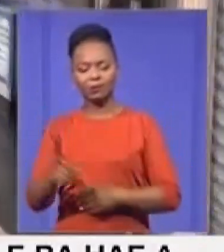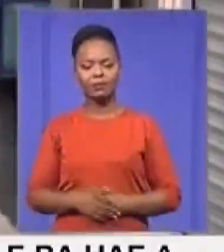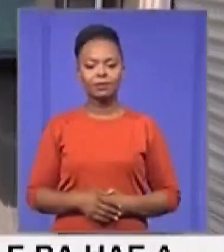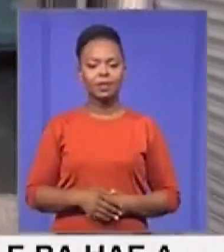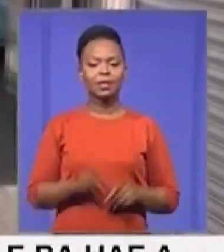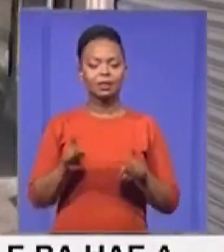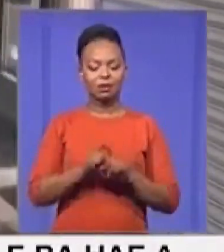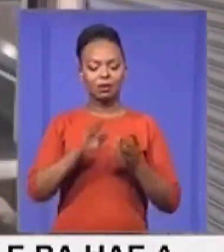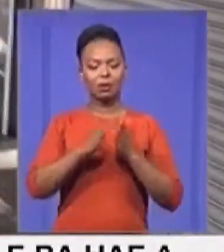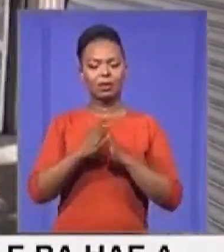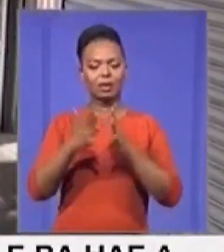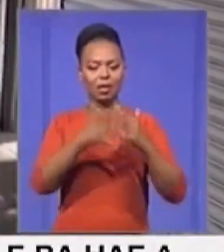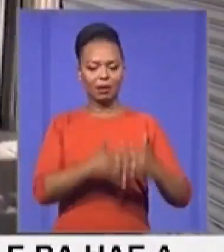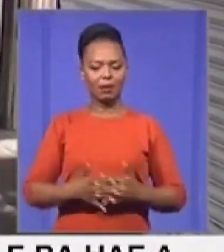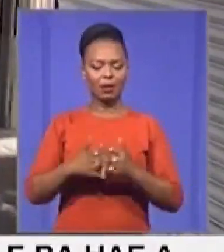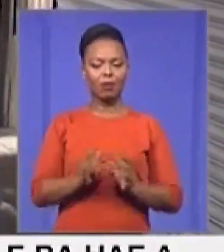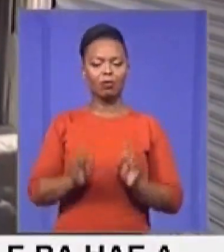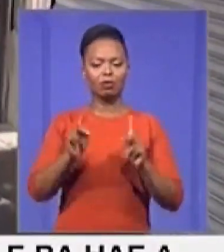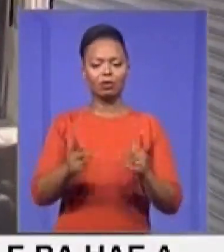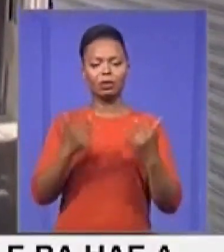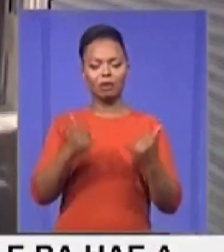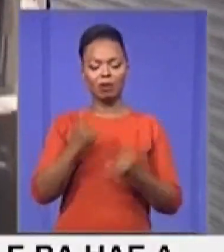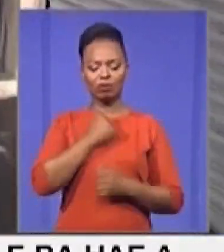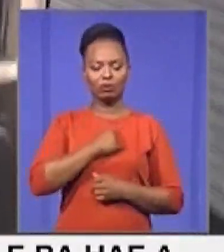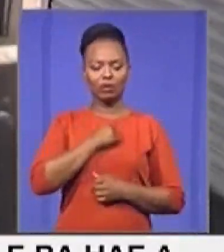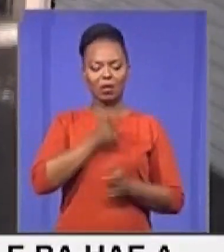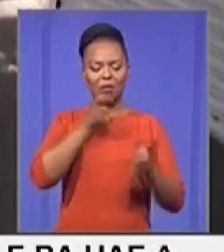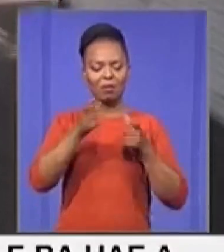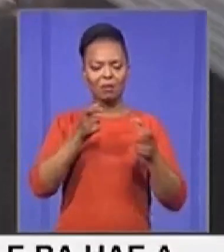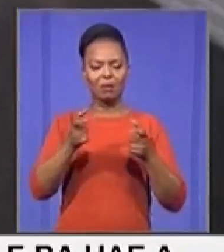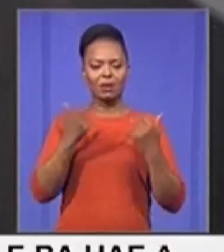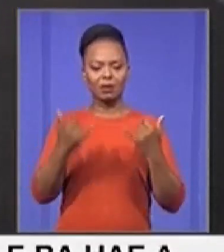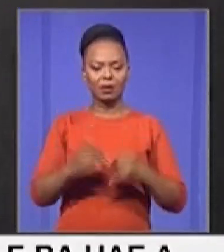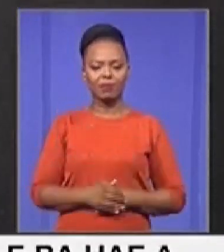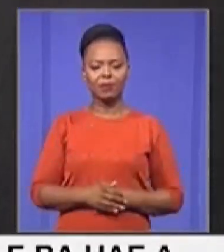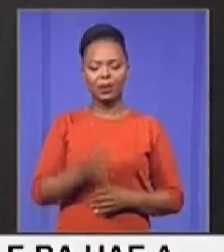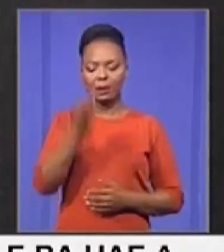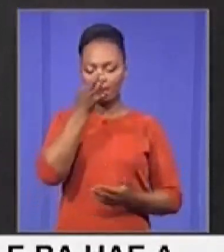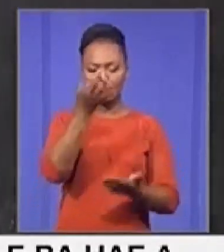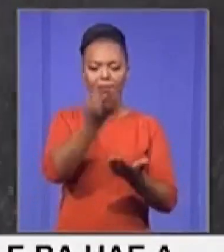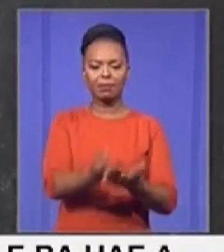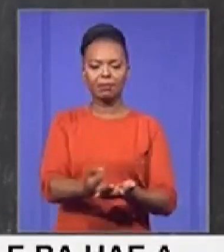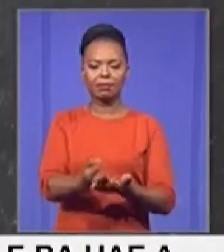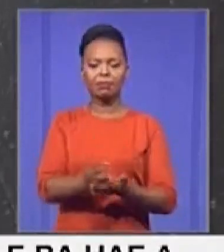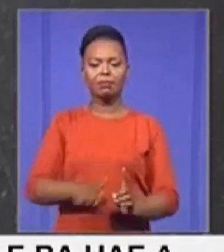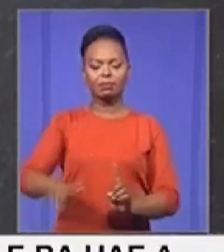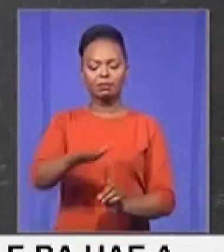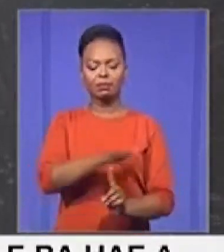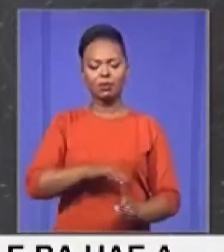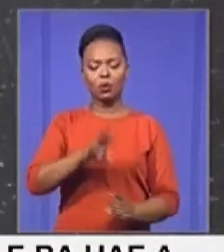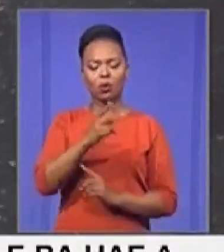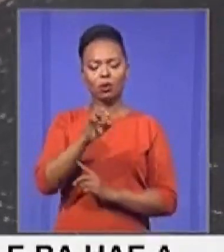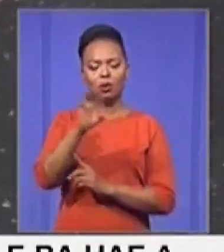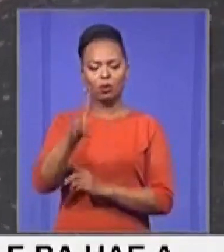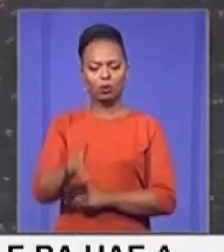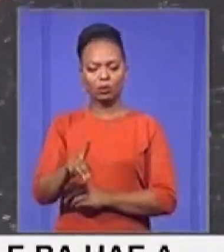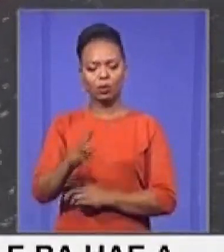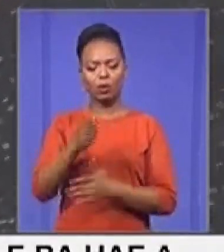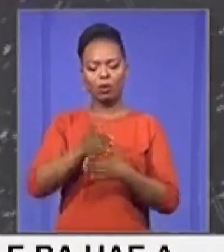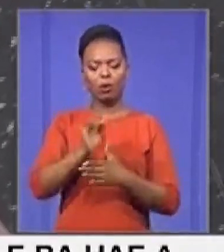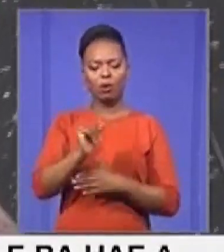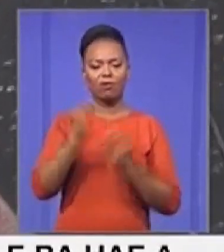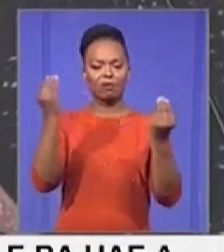Amerika le bona ba fuwe monyetla wa romela melaetsa ya bona ya matshidiso ka ho beha dikgare Hollywood Walk of Fame.